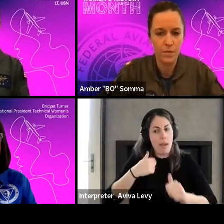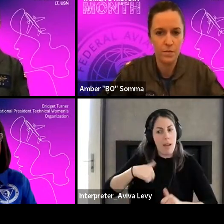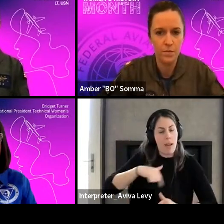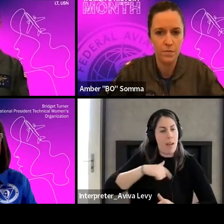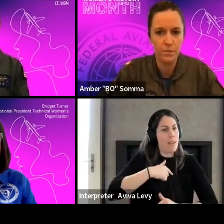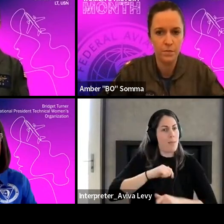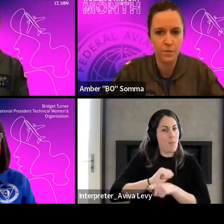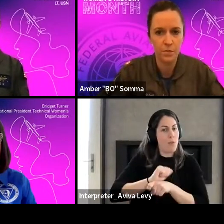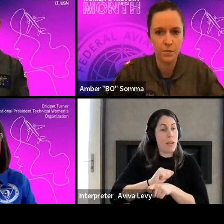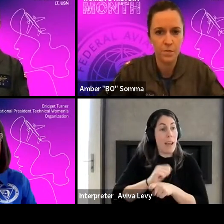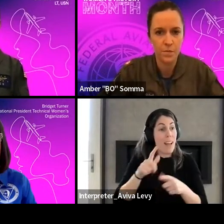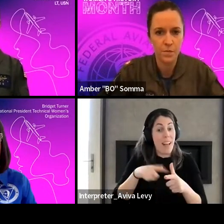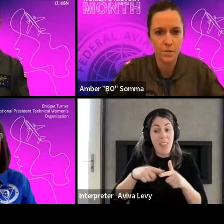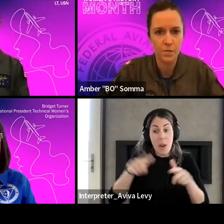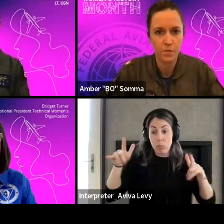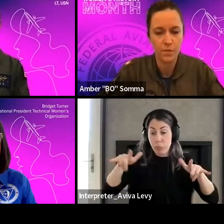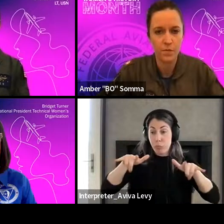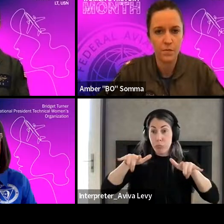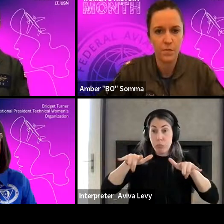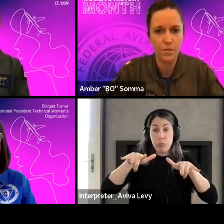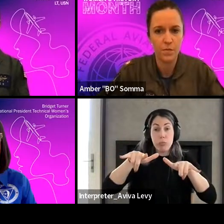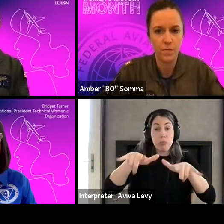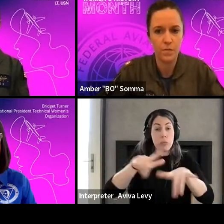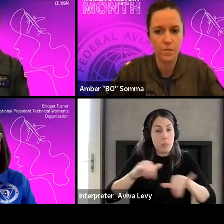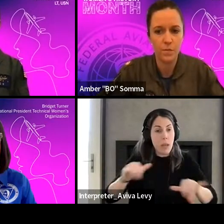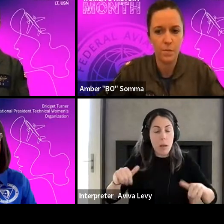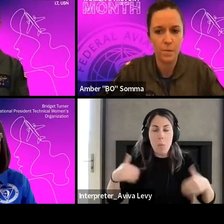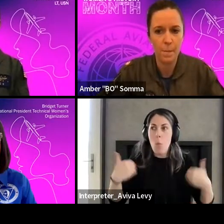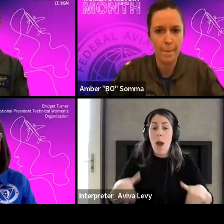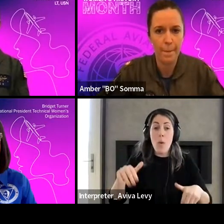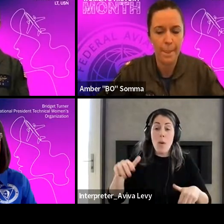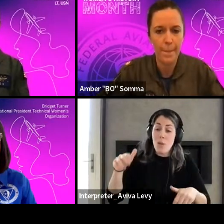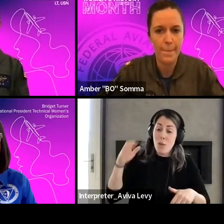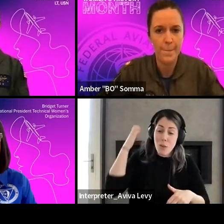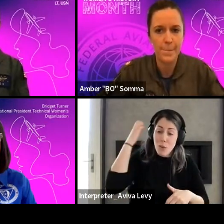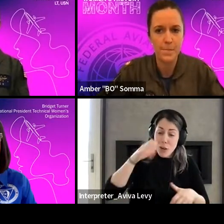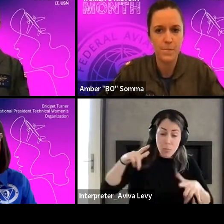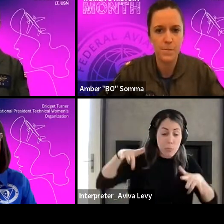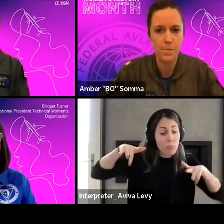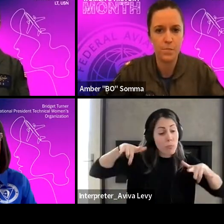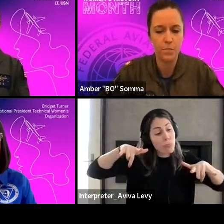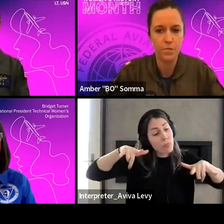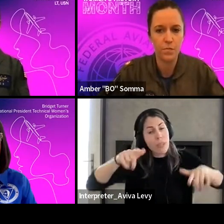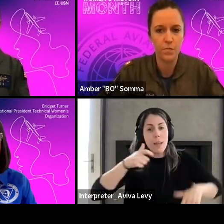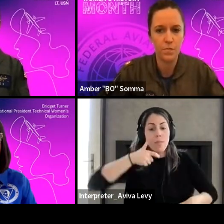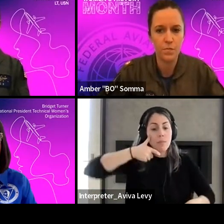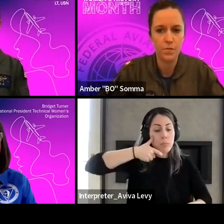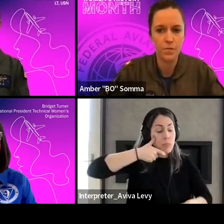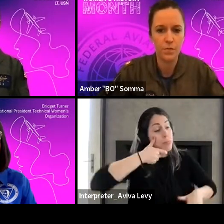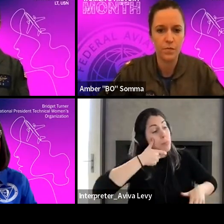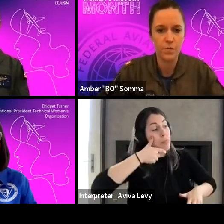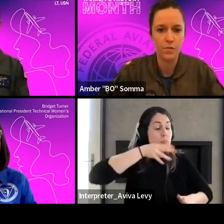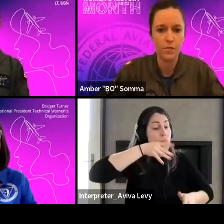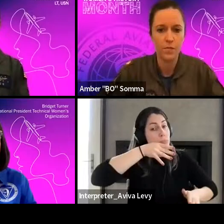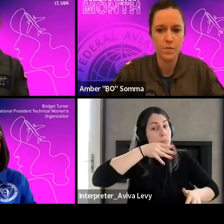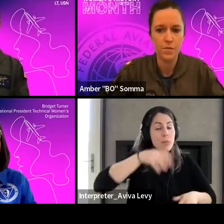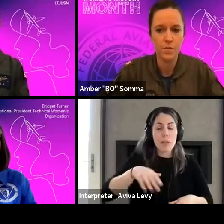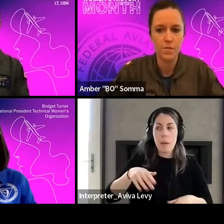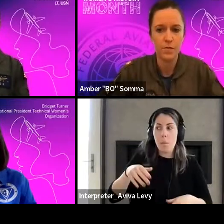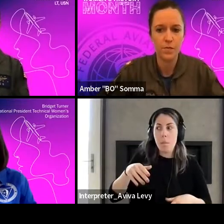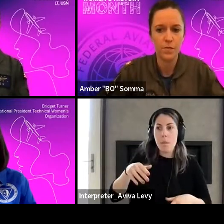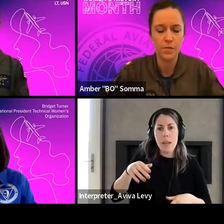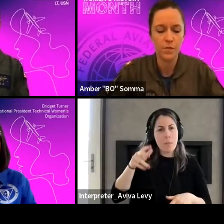alongside them, it was exhilarating, flying over Europe, talking to air traffic controllers that have very thick